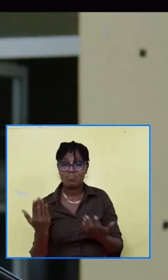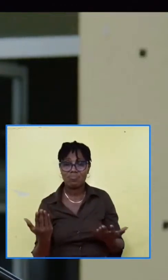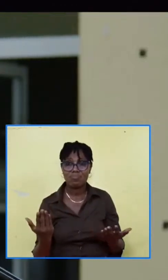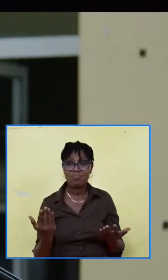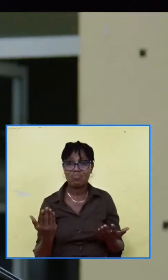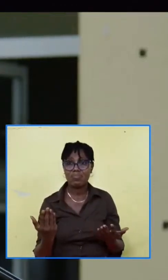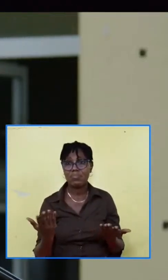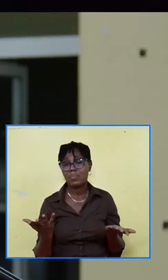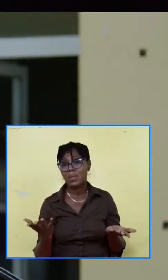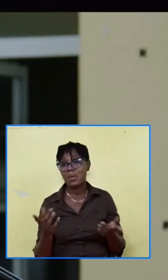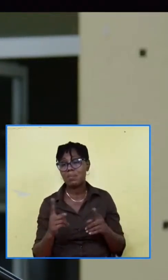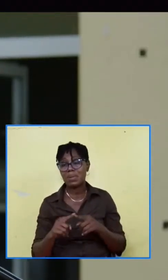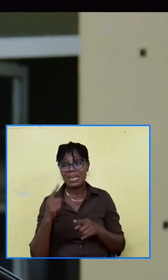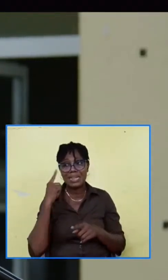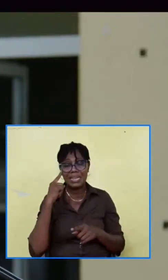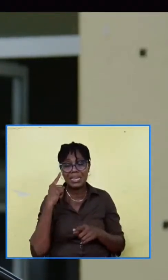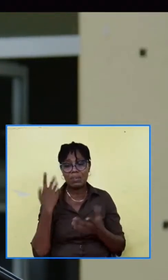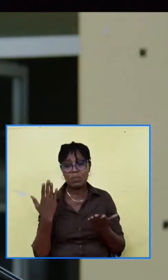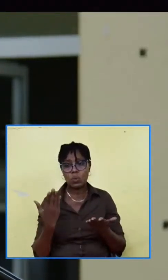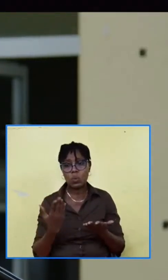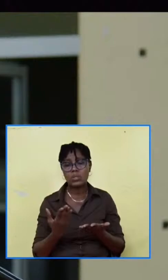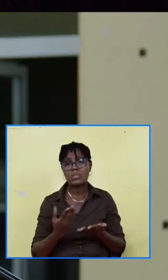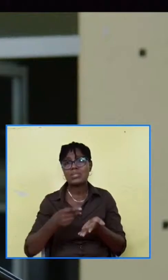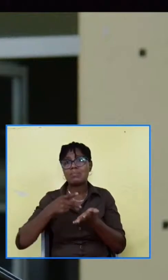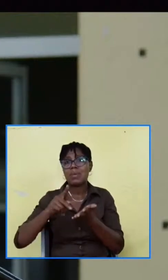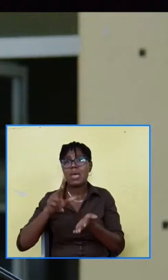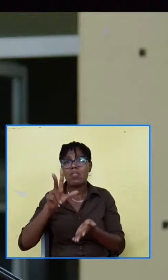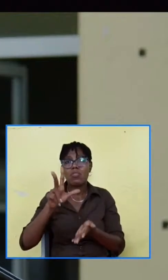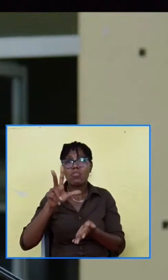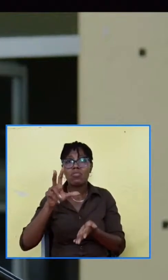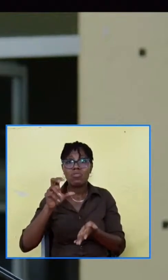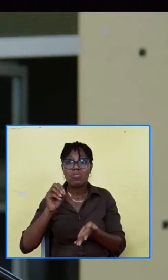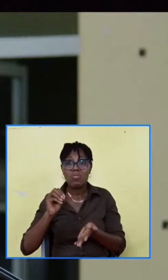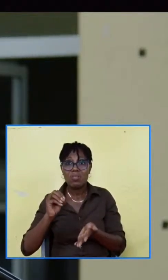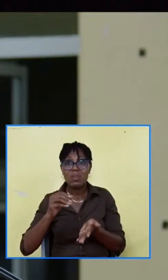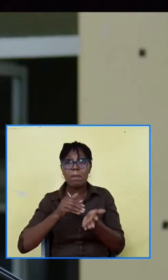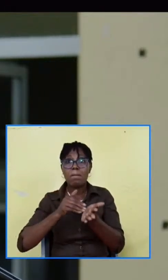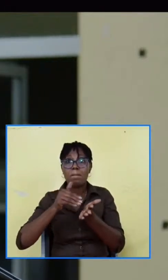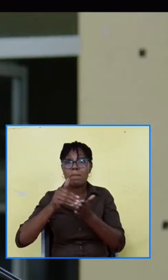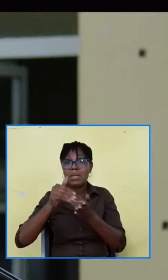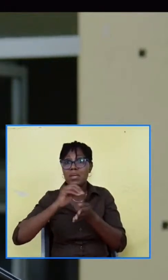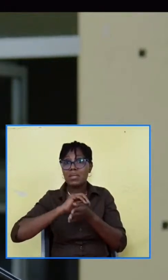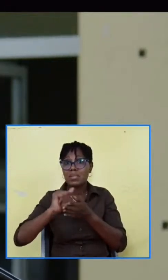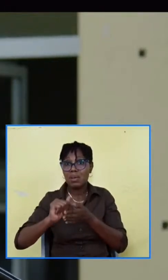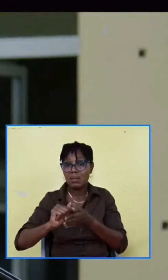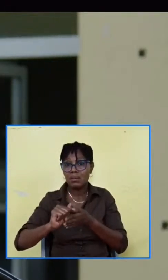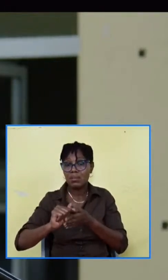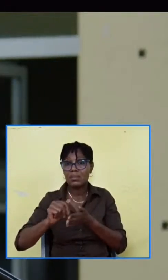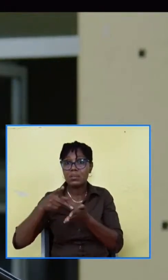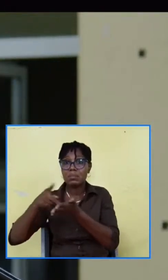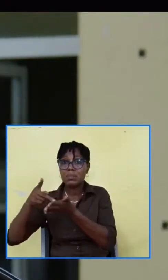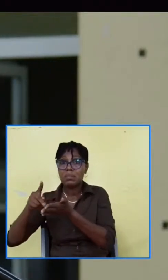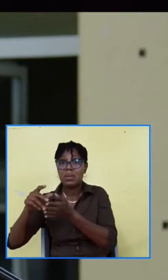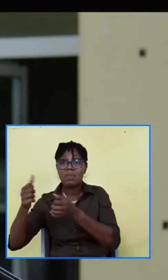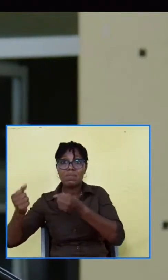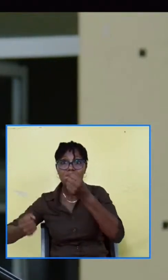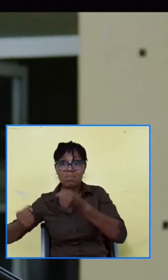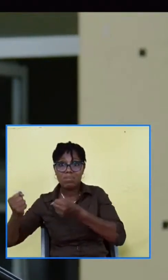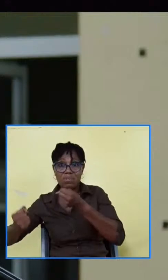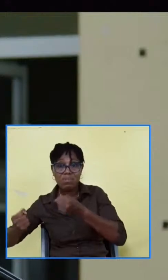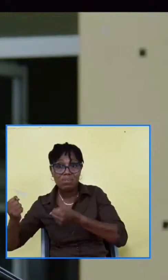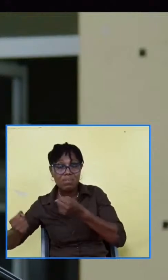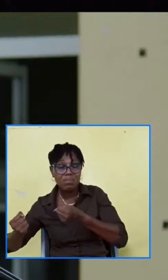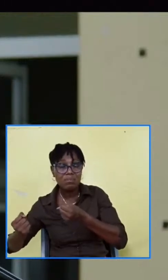put $30 million into cars, maybe you should consider, or at least get some sort of agreement with the central